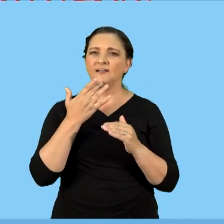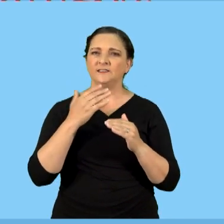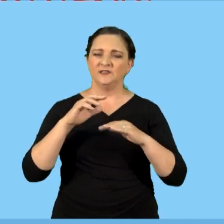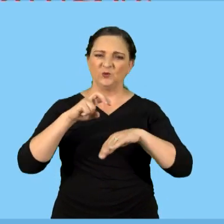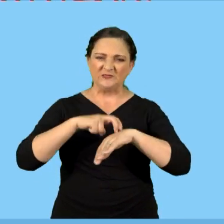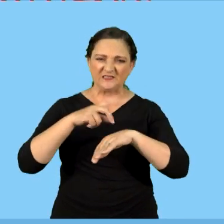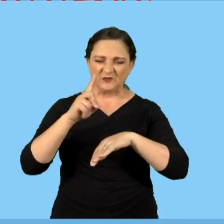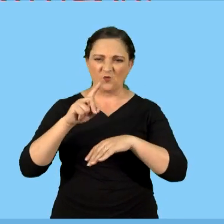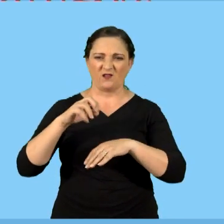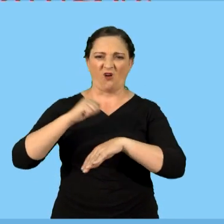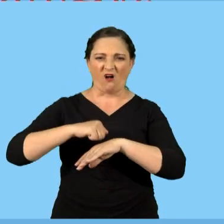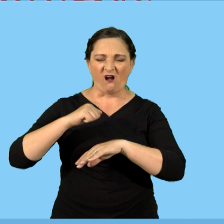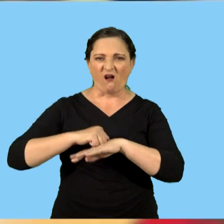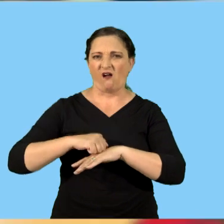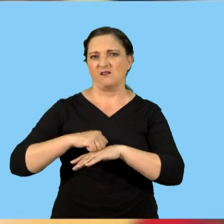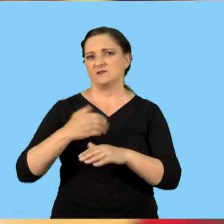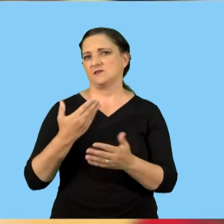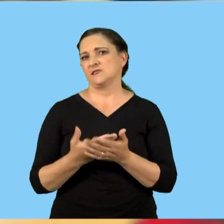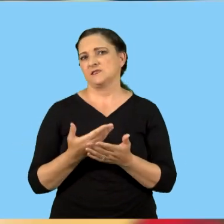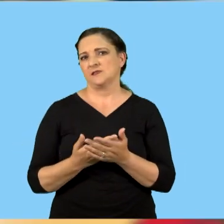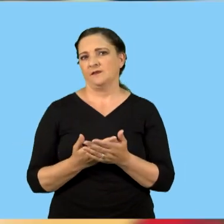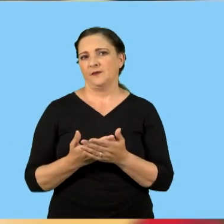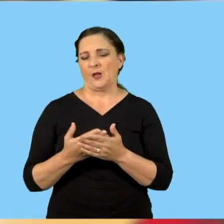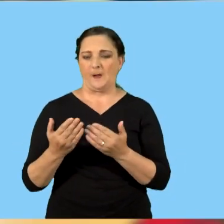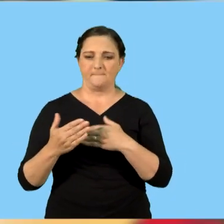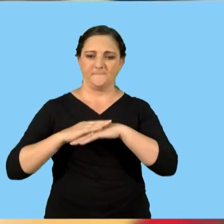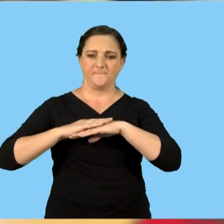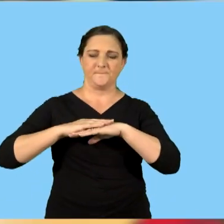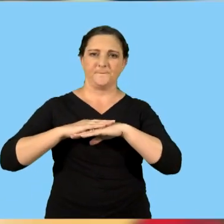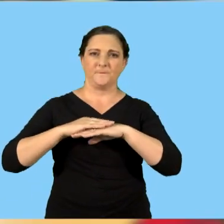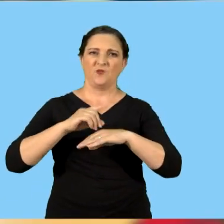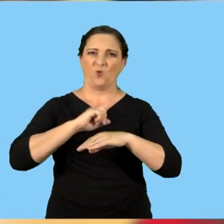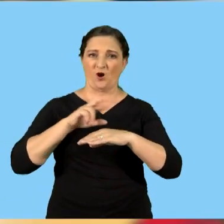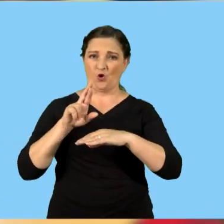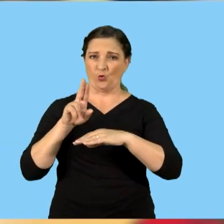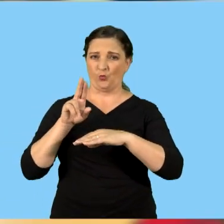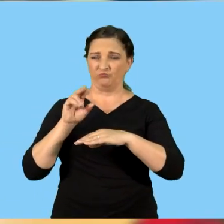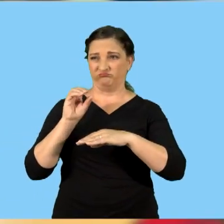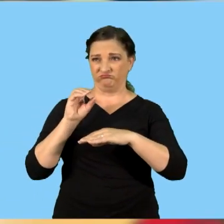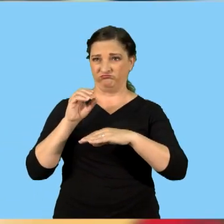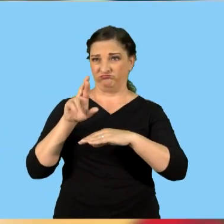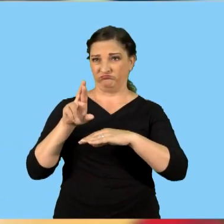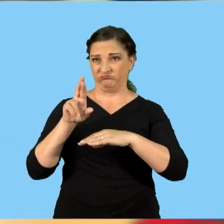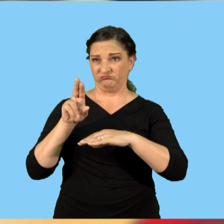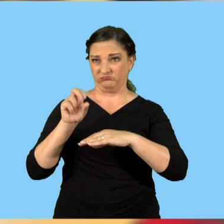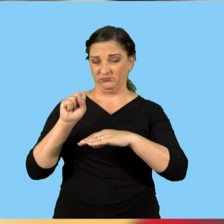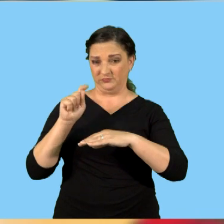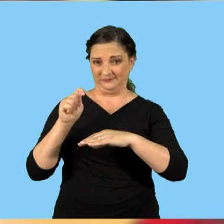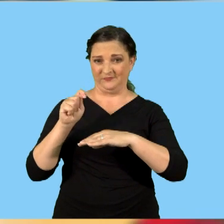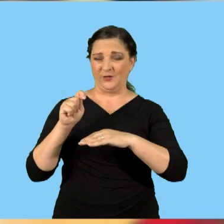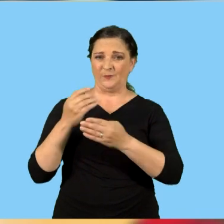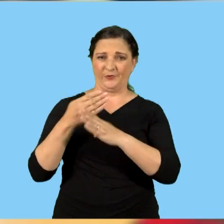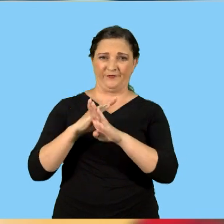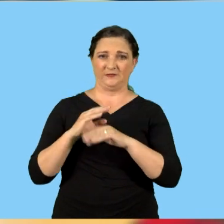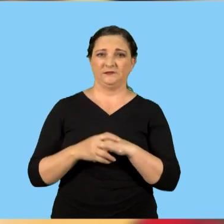need a hard material, or we need a hard substance that is going to be preventing the roof from rusting. So what is it